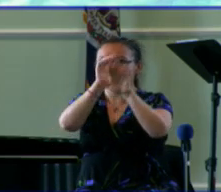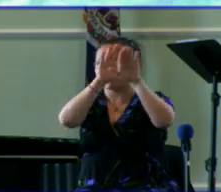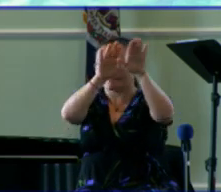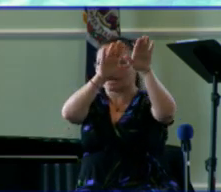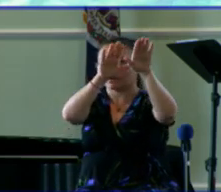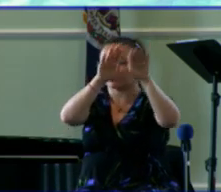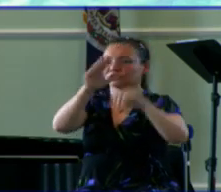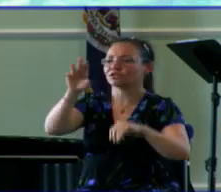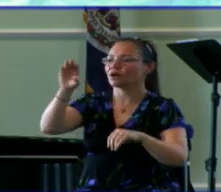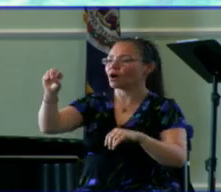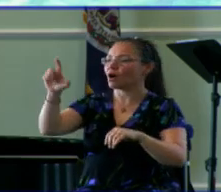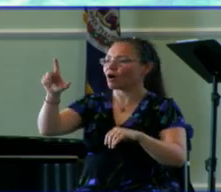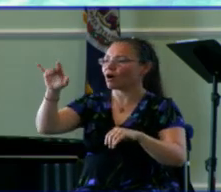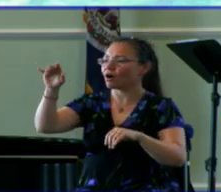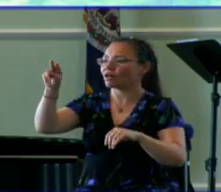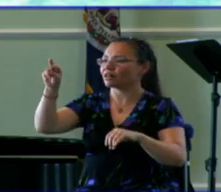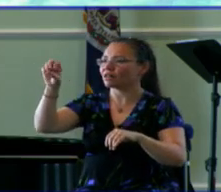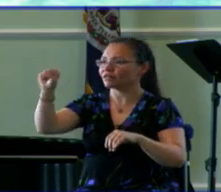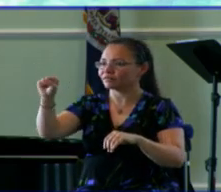Interesting, right?